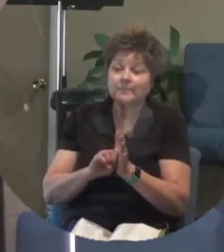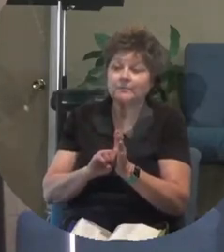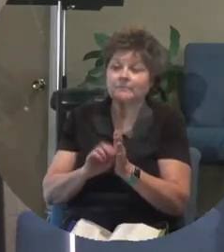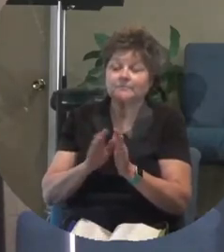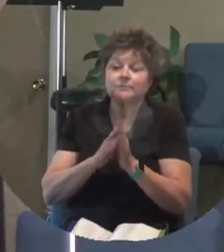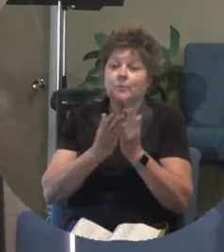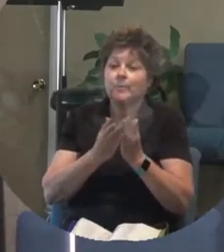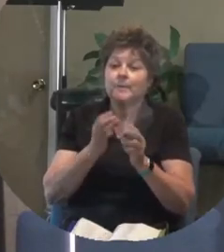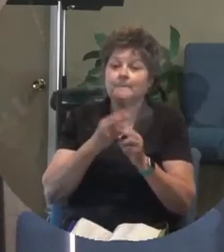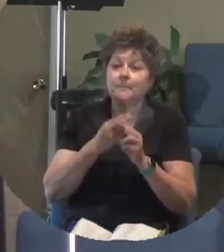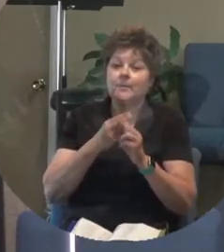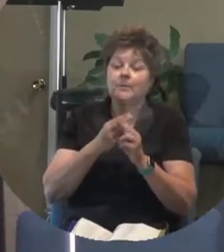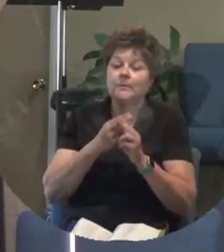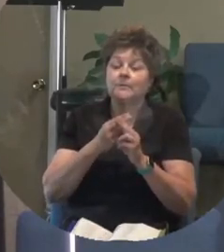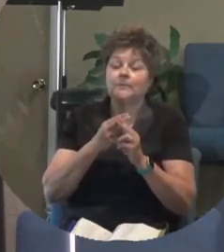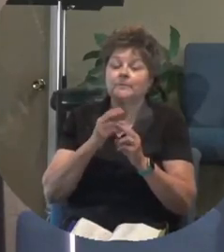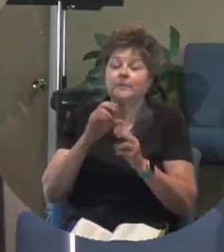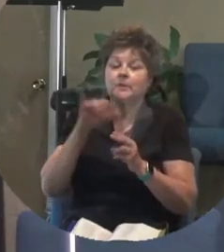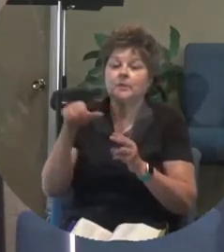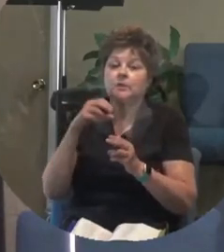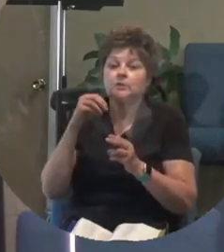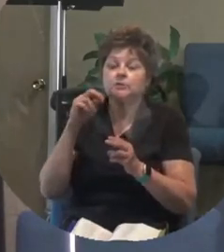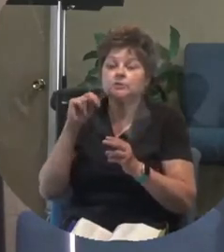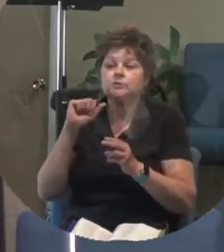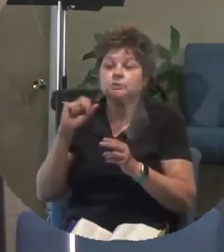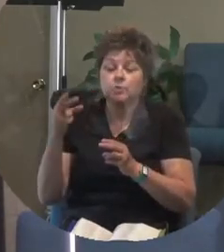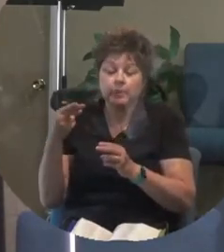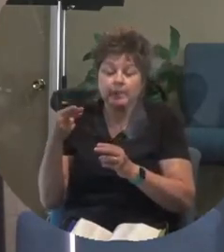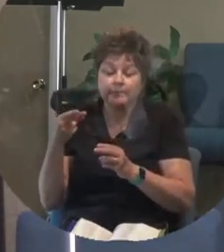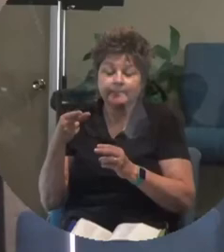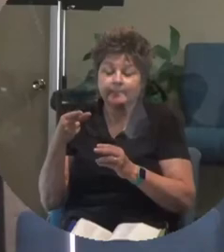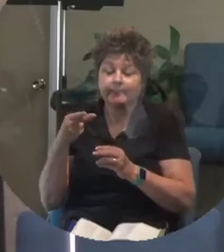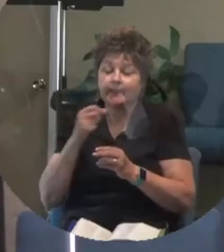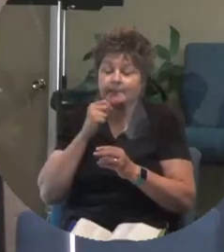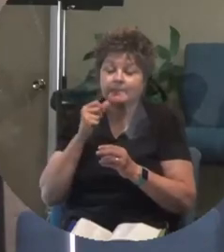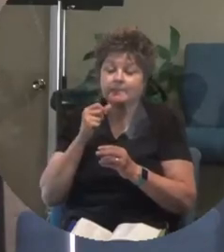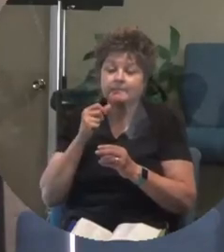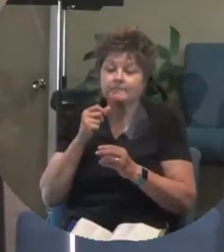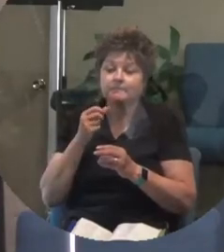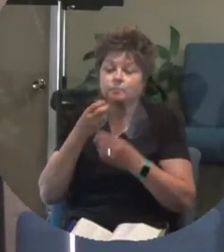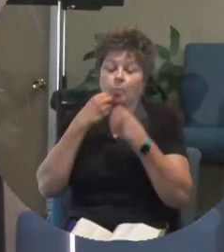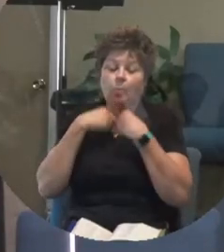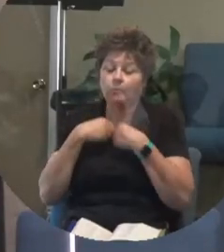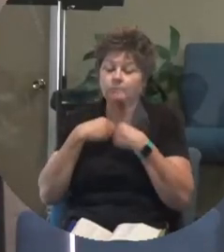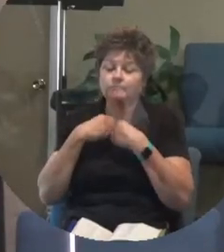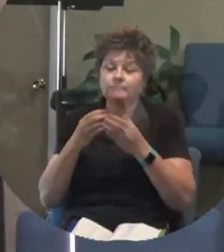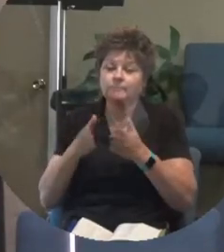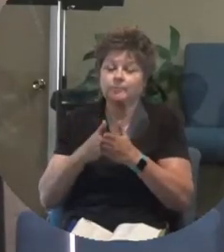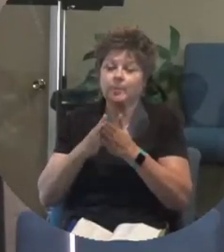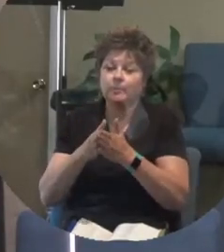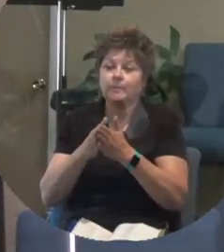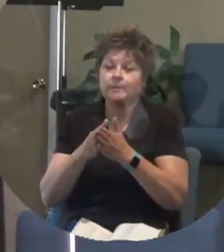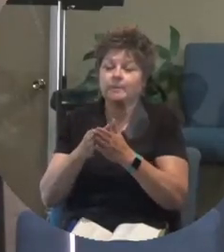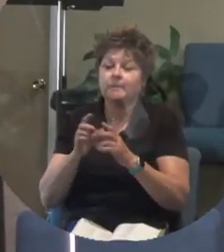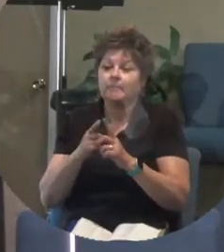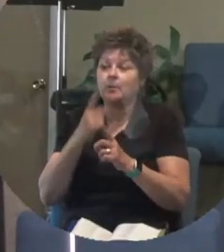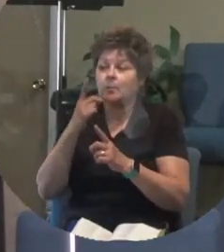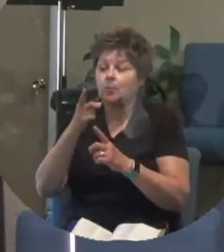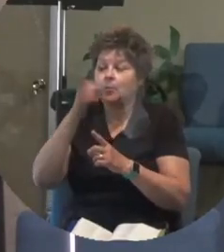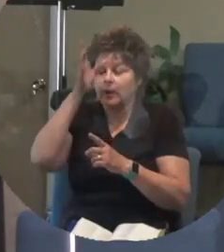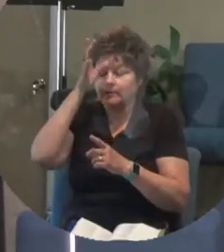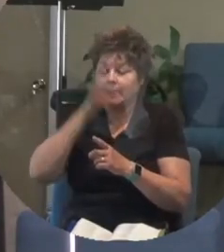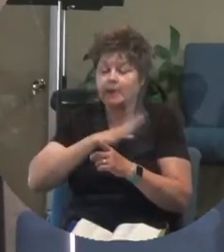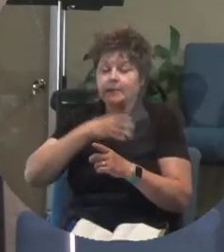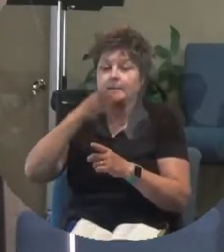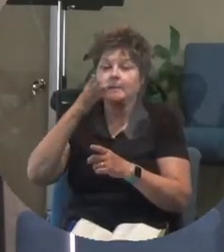Jonah. He didn't swallow the whole boat because Jonah was wise enough to jump overboard or to be thrown overboard. God is